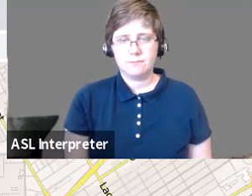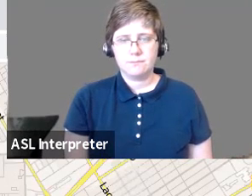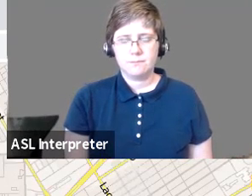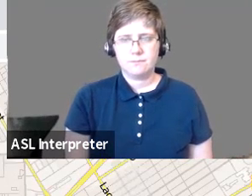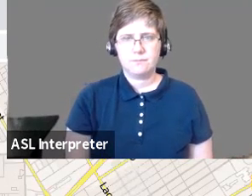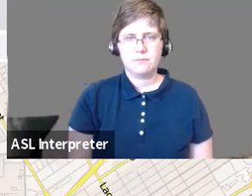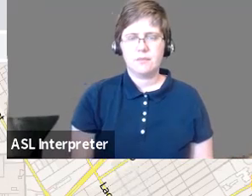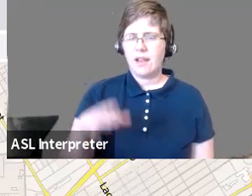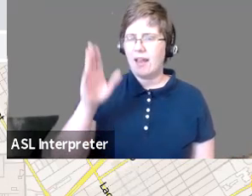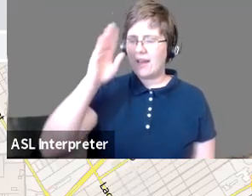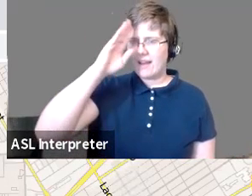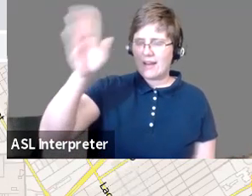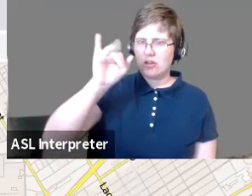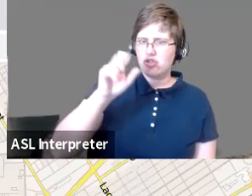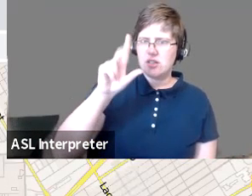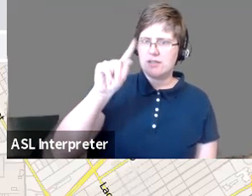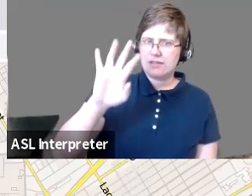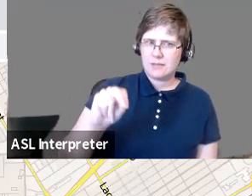Hi, Justin.